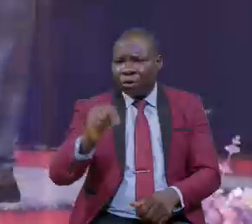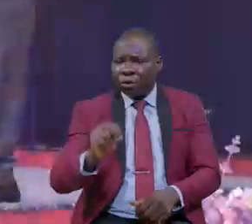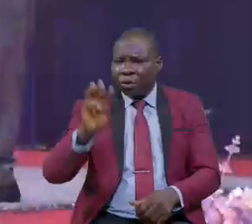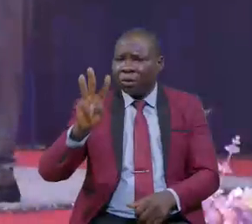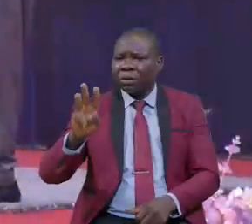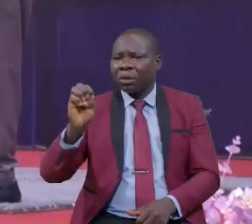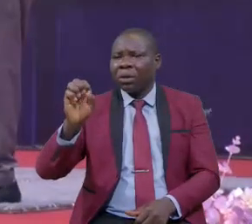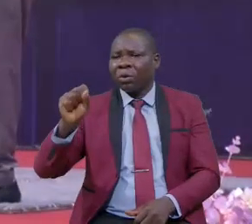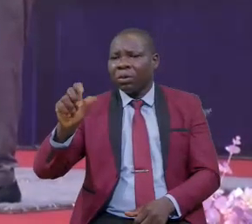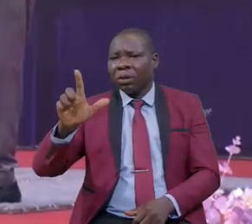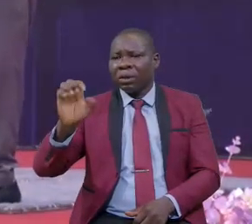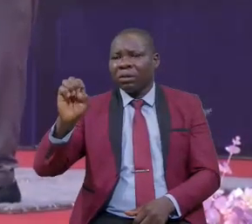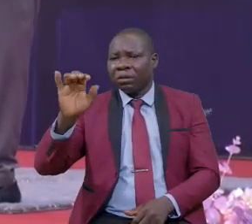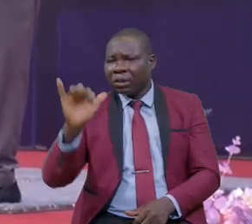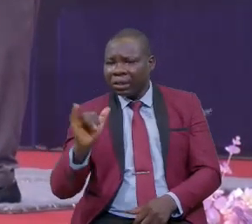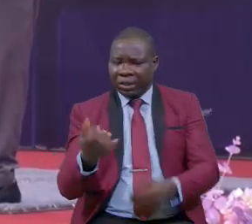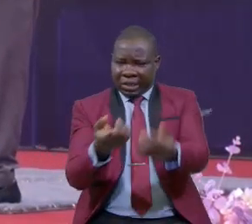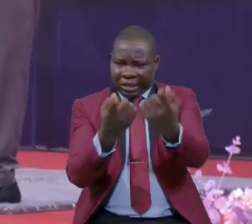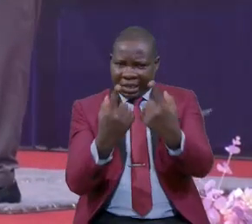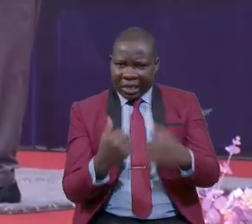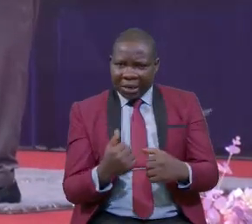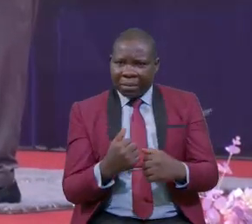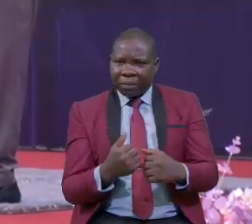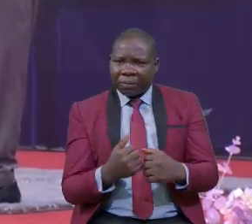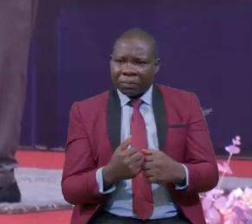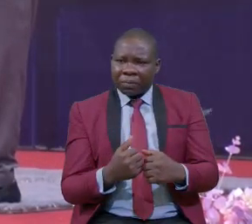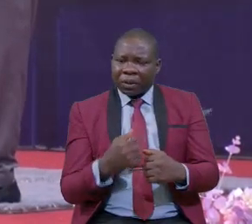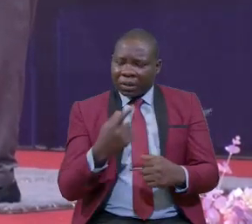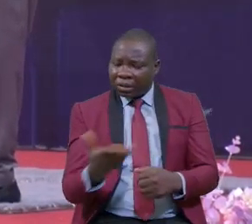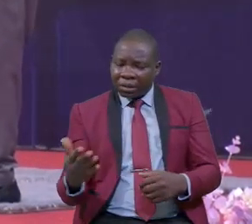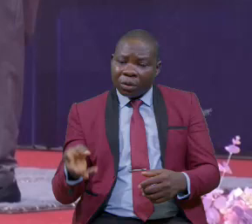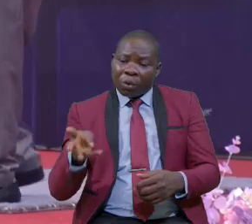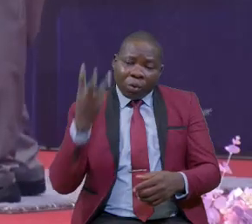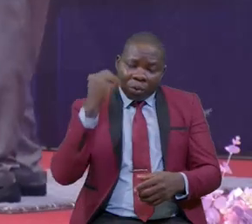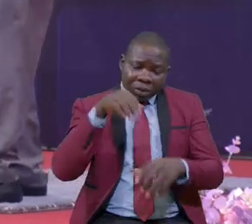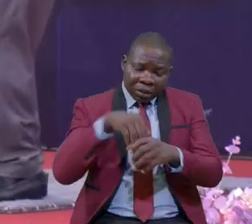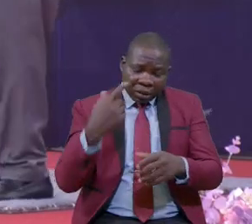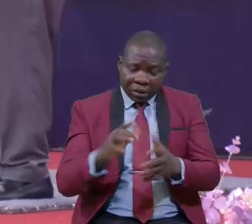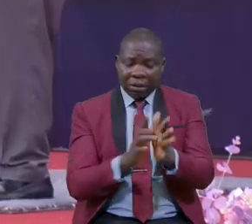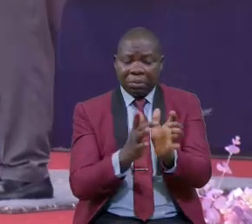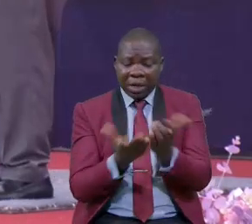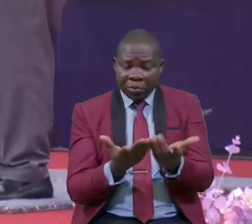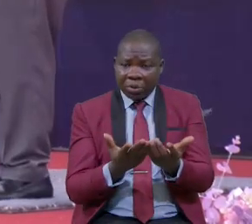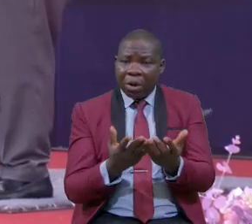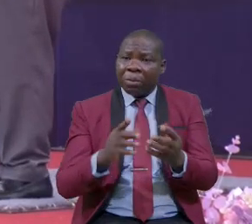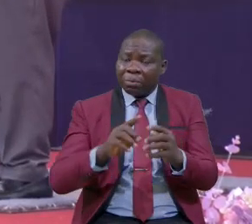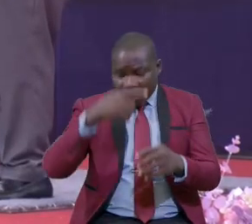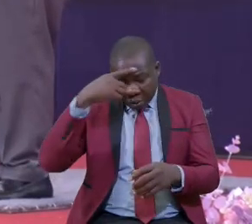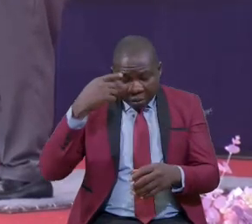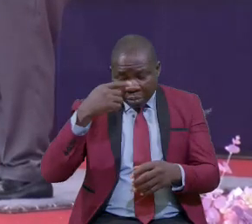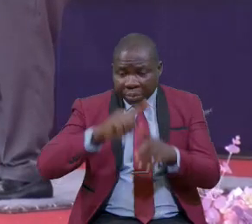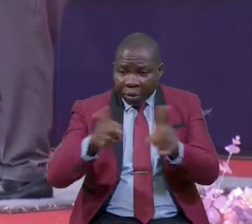in the Bible even at the time of Martin Luther, but Martin Luther did not see that. Holiness without which